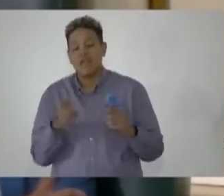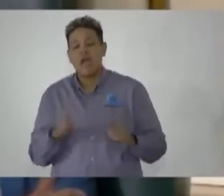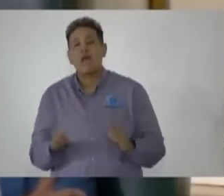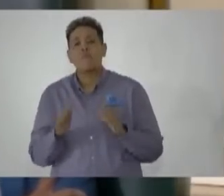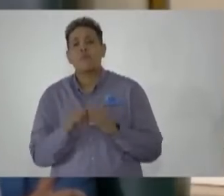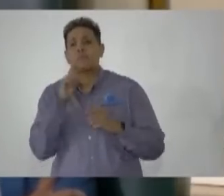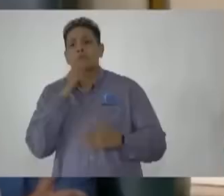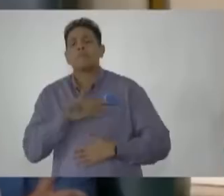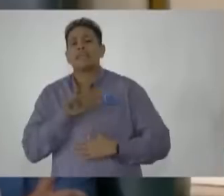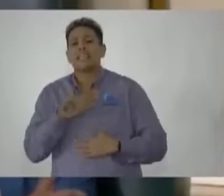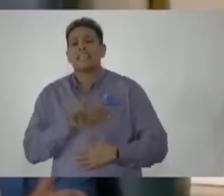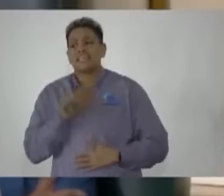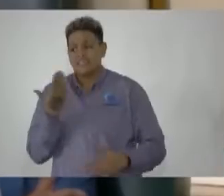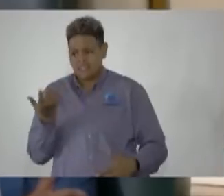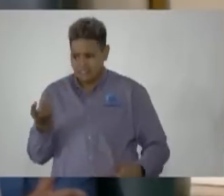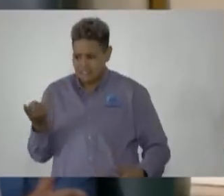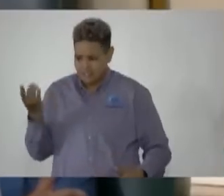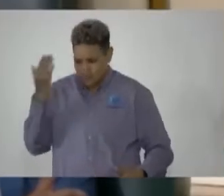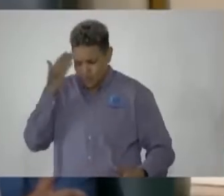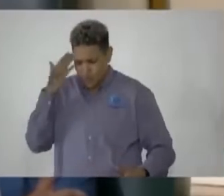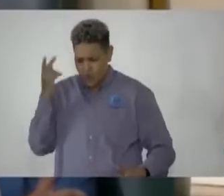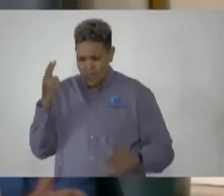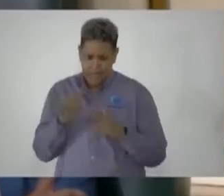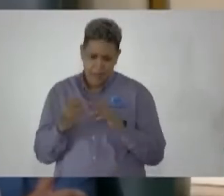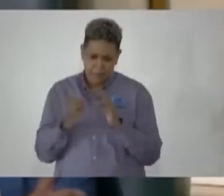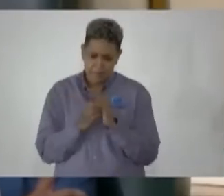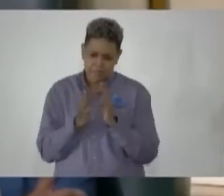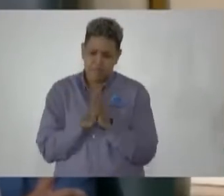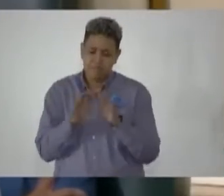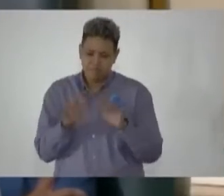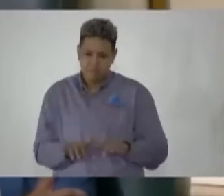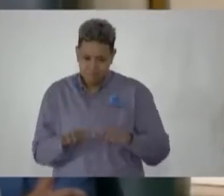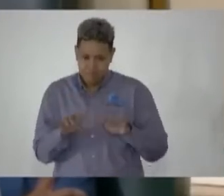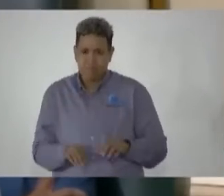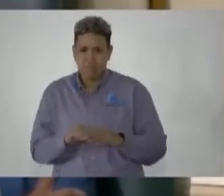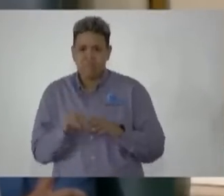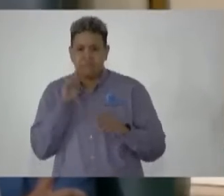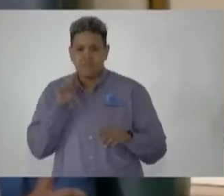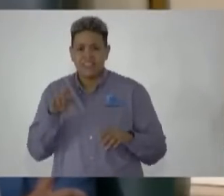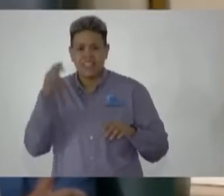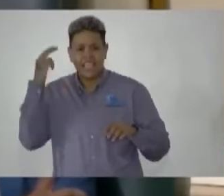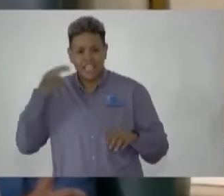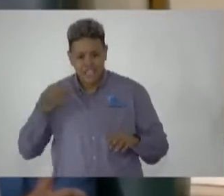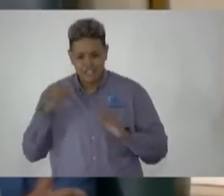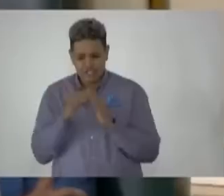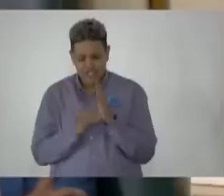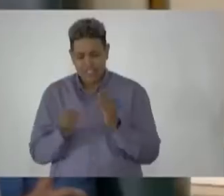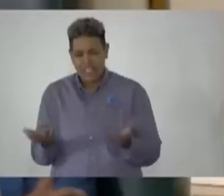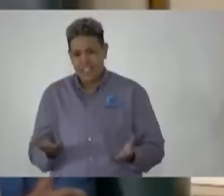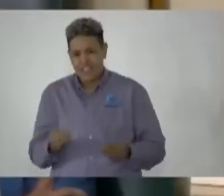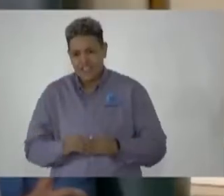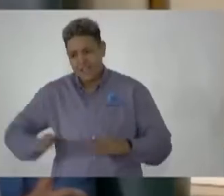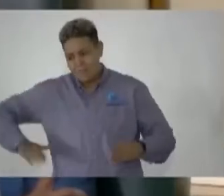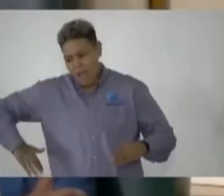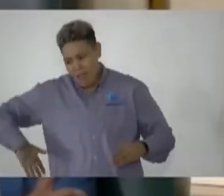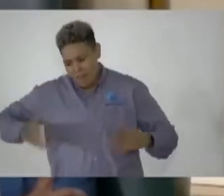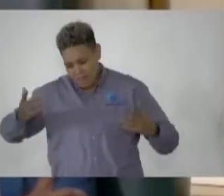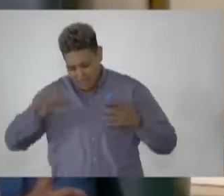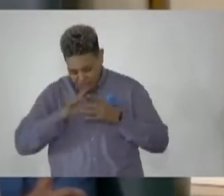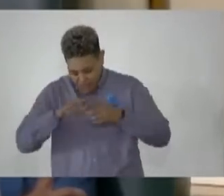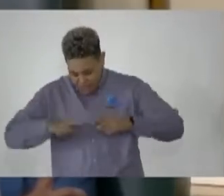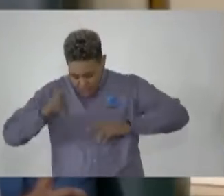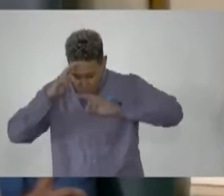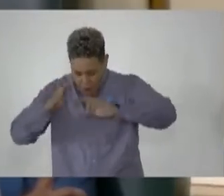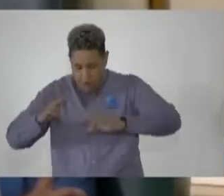very pleased to know that she has been entered into the annals of history within the Hansard of this